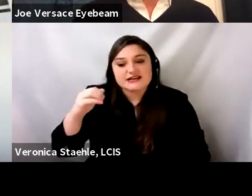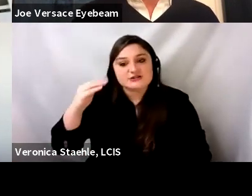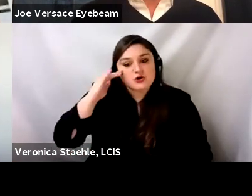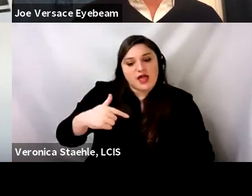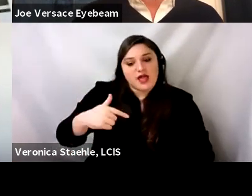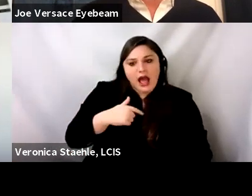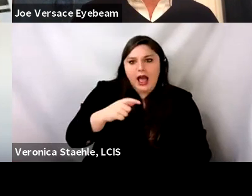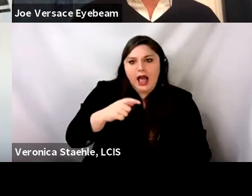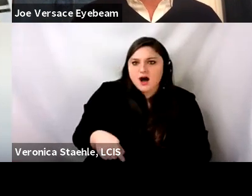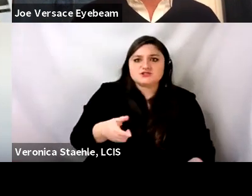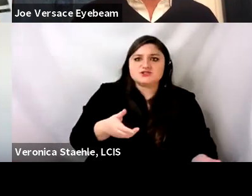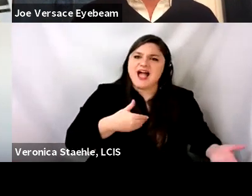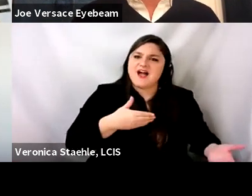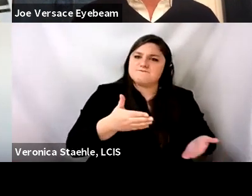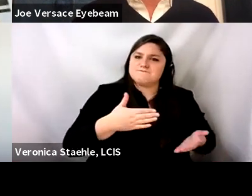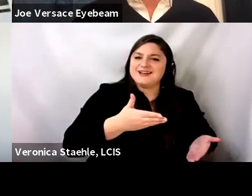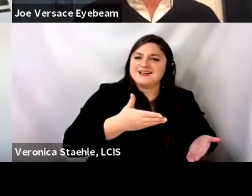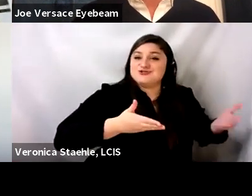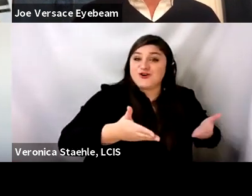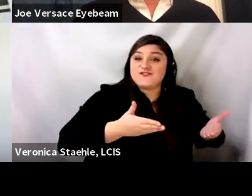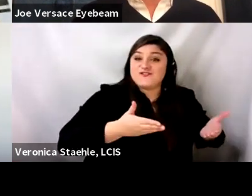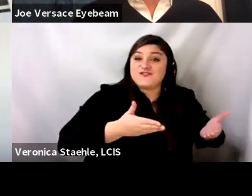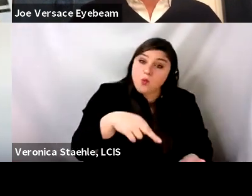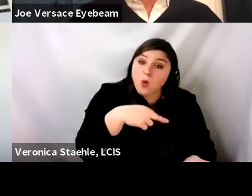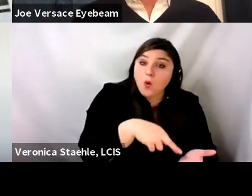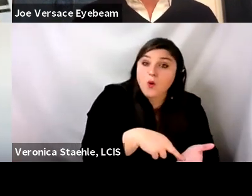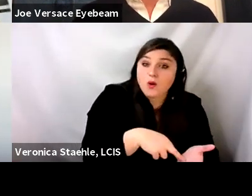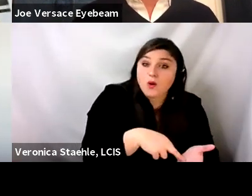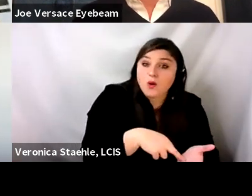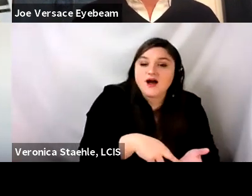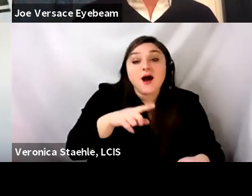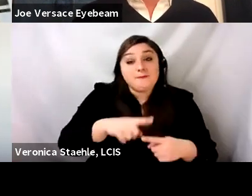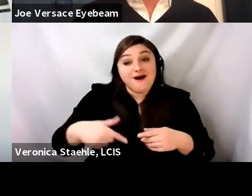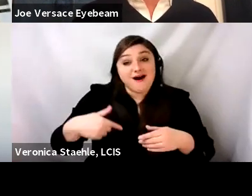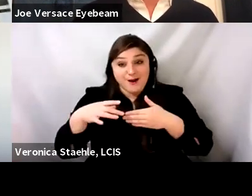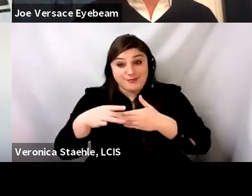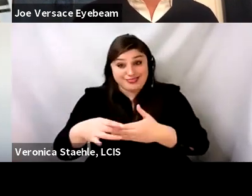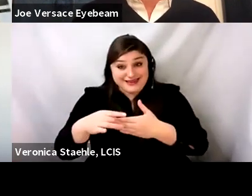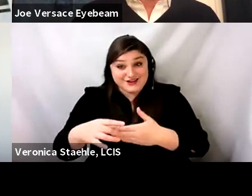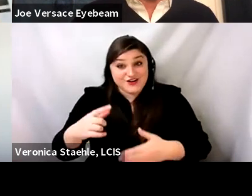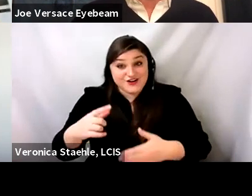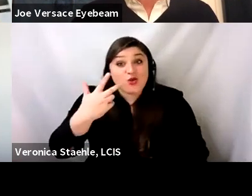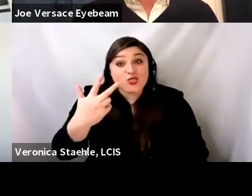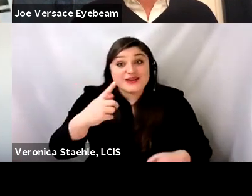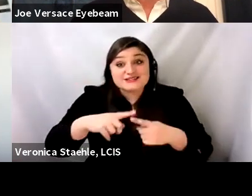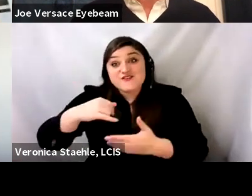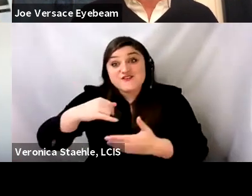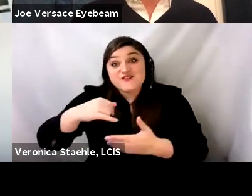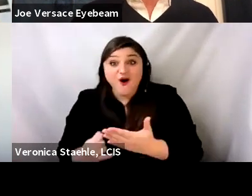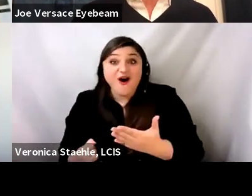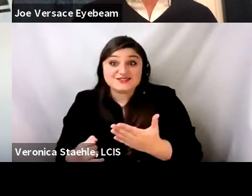life, having leadership responsibility for three arts organizations during a pandemic is a very high